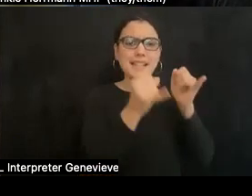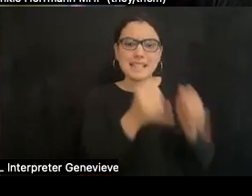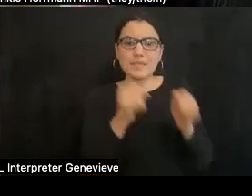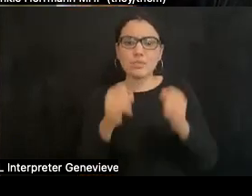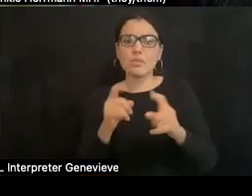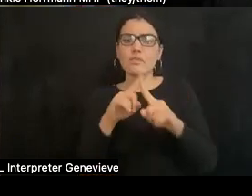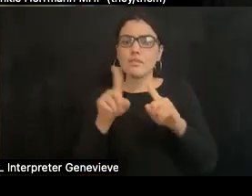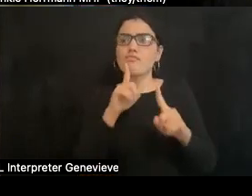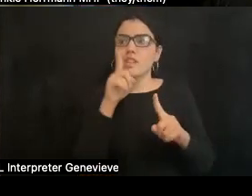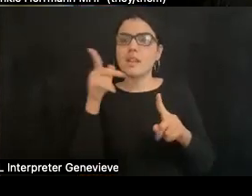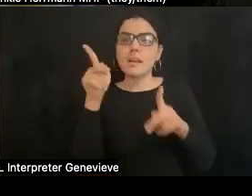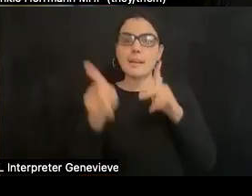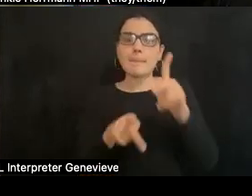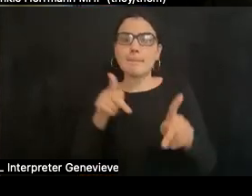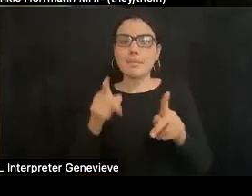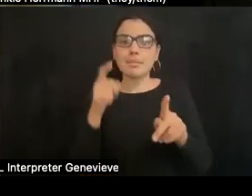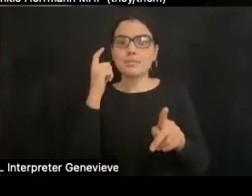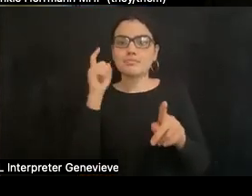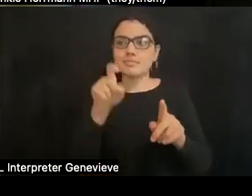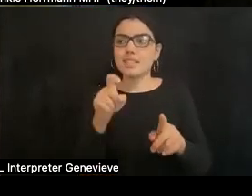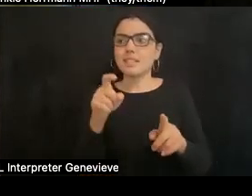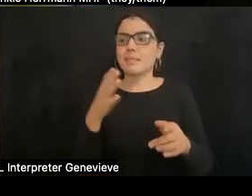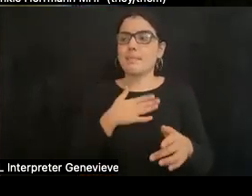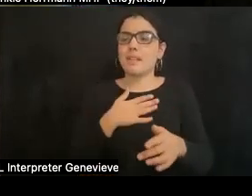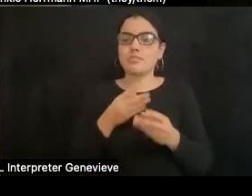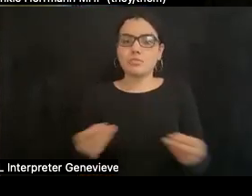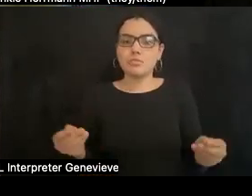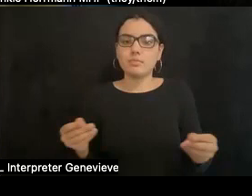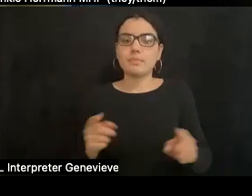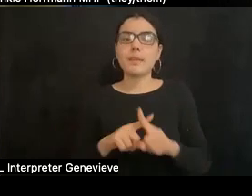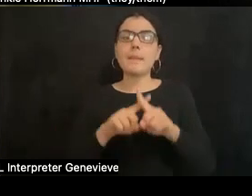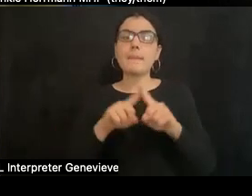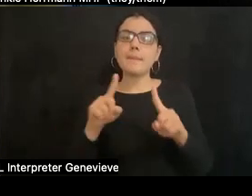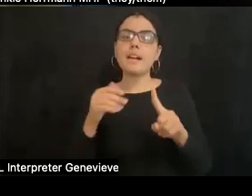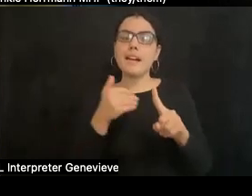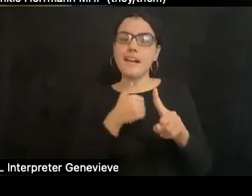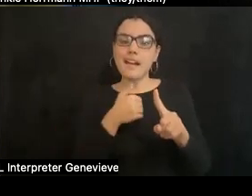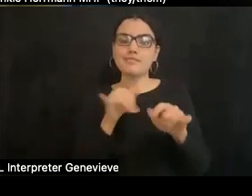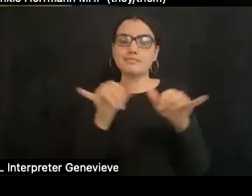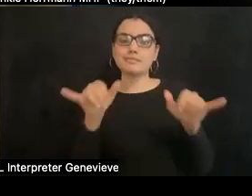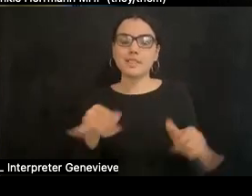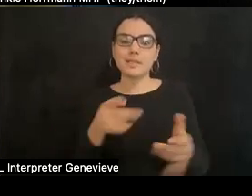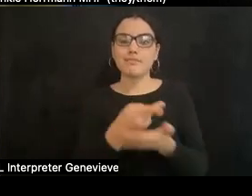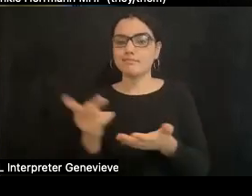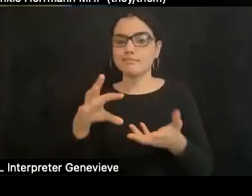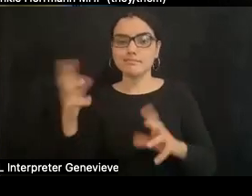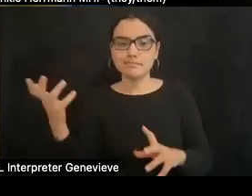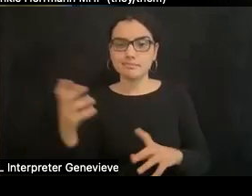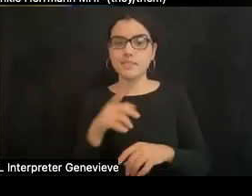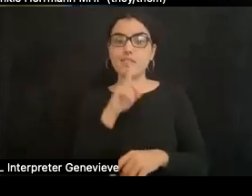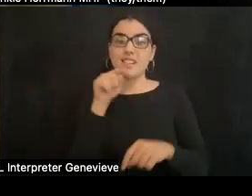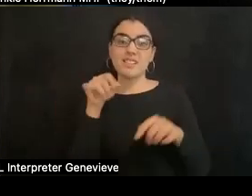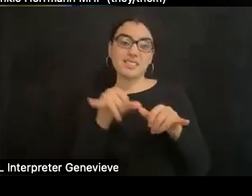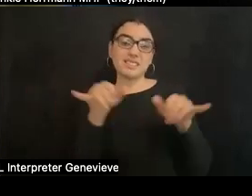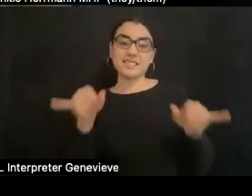kind of, let me get my things solved. But they are signs of systemic failure. This system really doesn't work the way